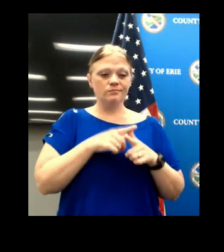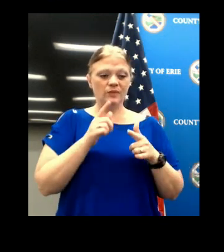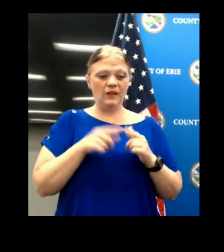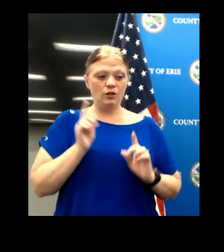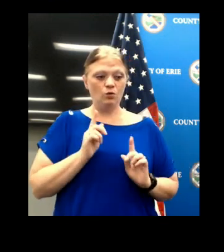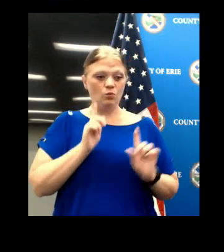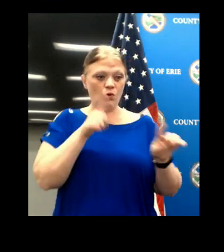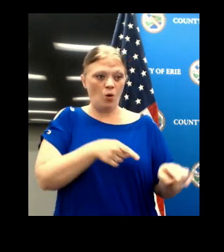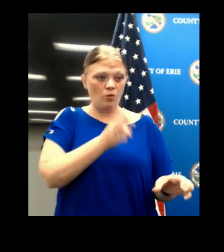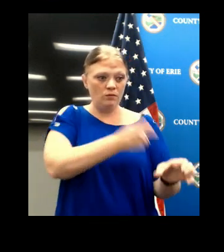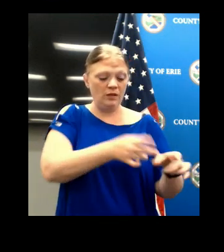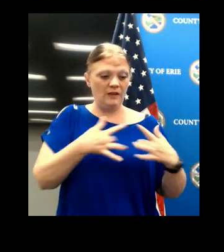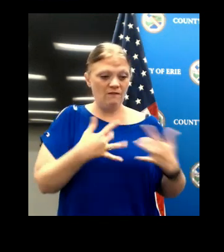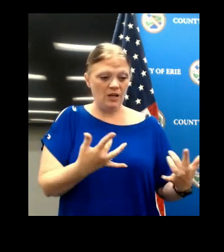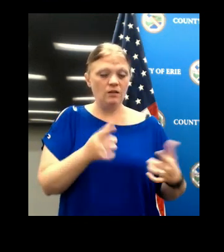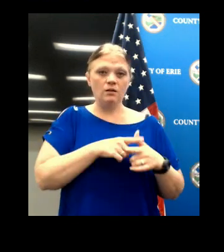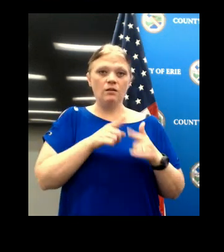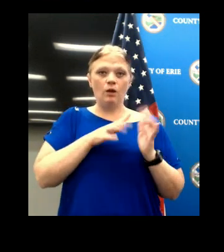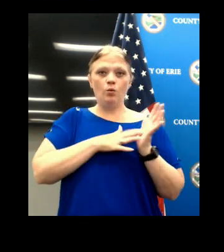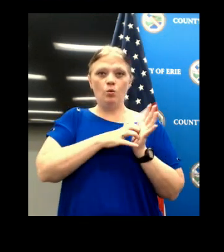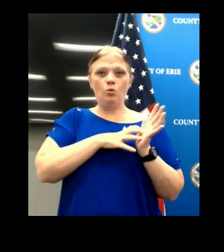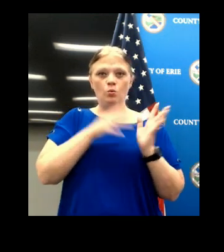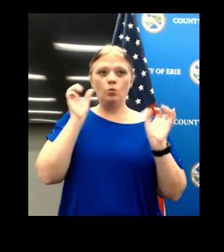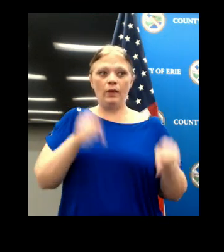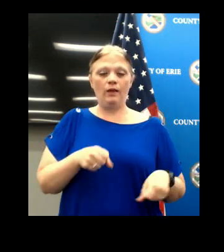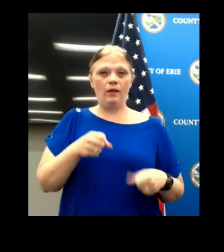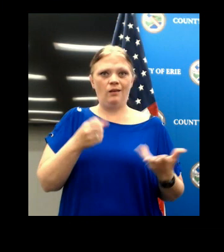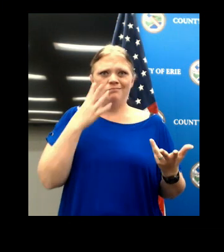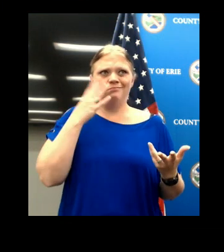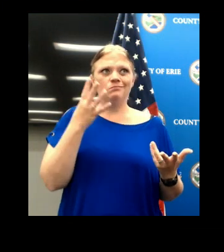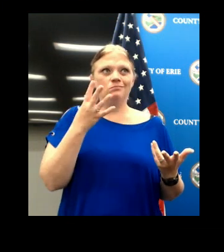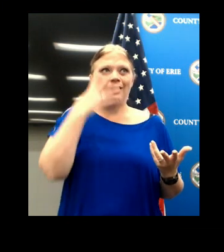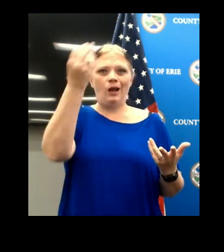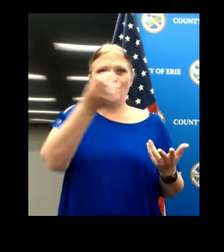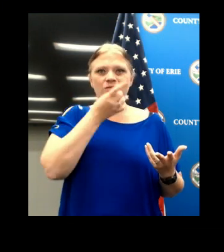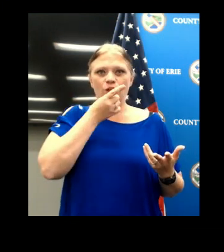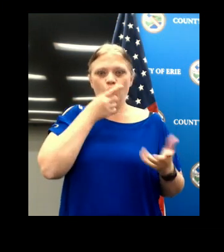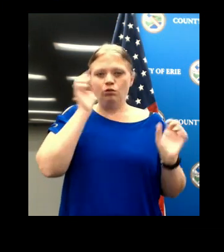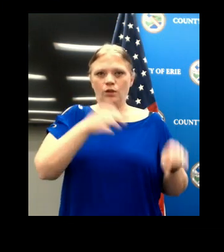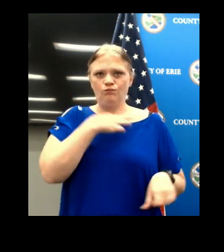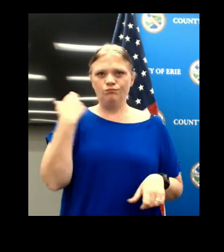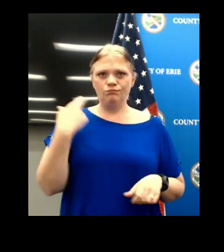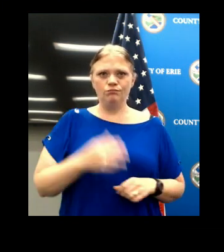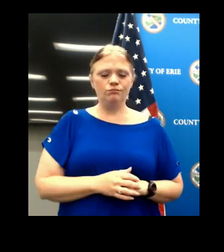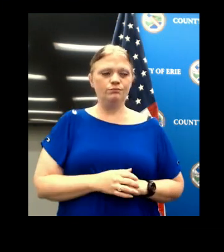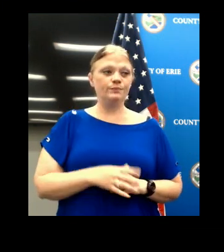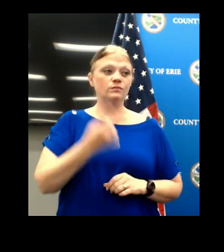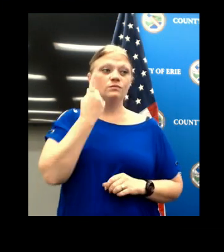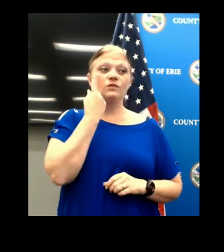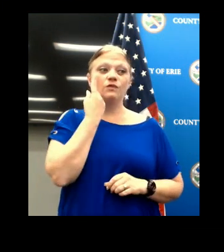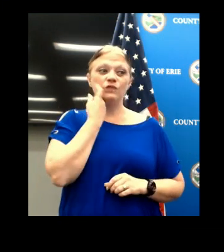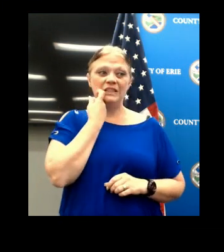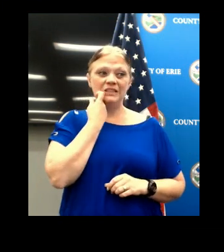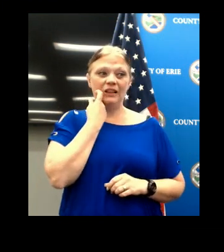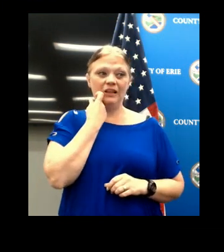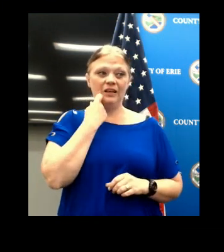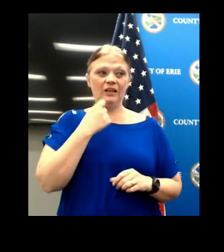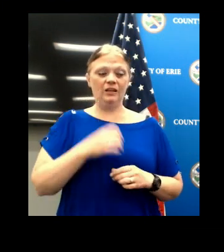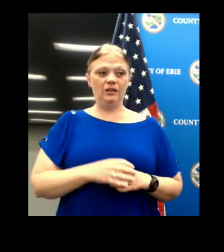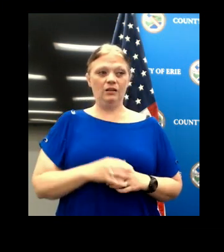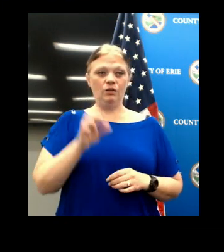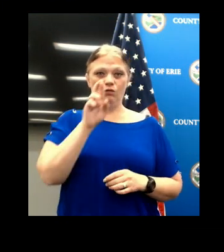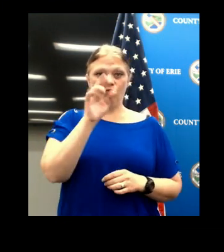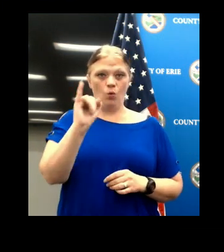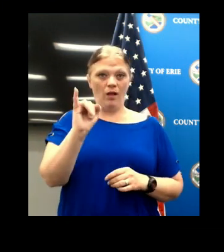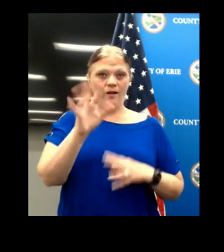in any of those events are susceptible. Even going out to dinner can be a risk. Recently, Rhode